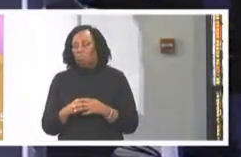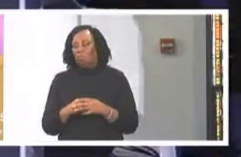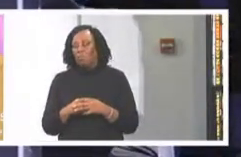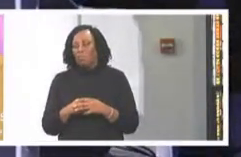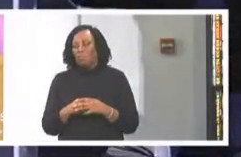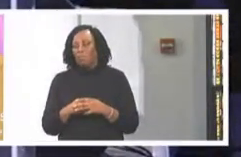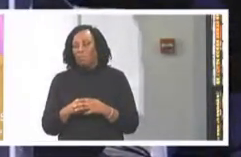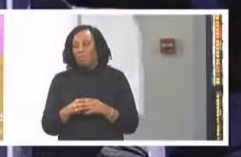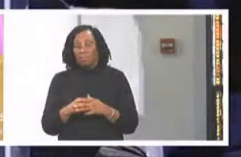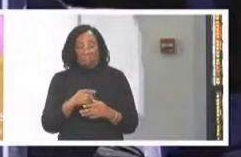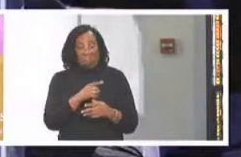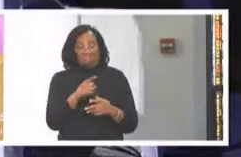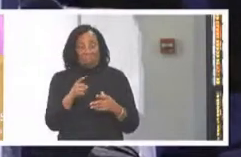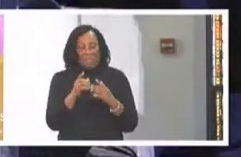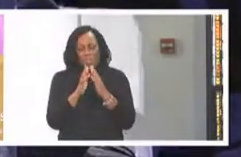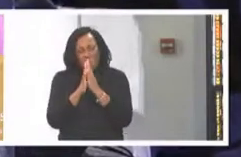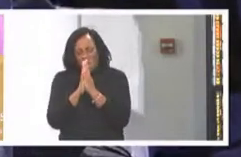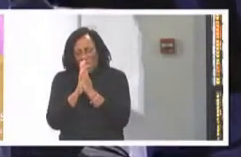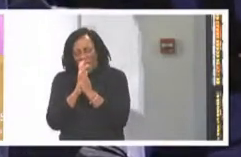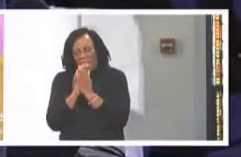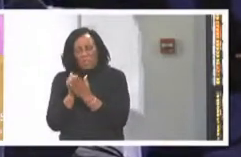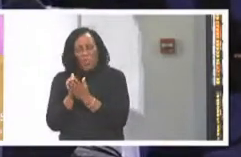They prayed for help.